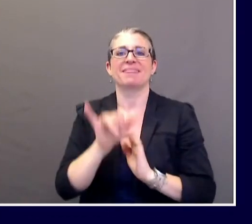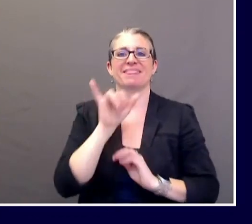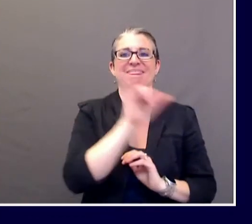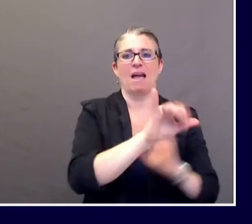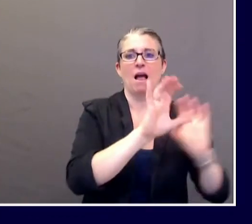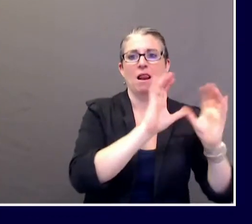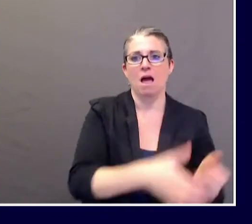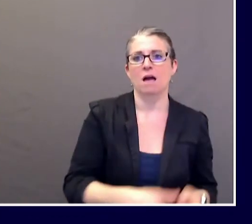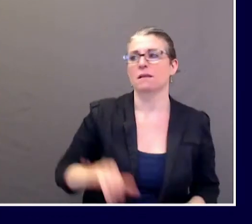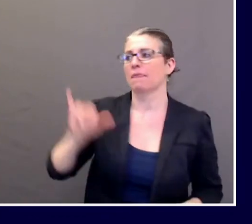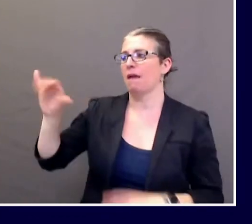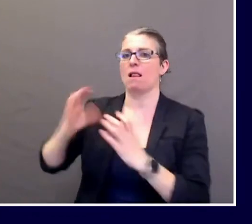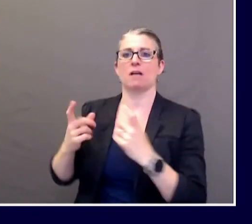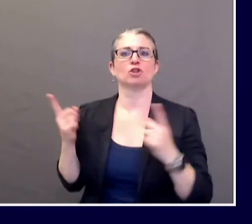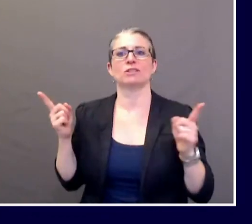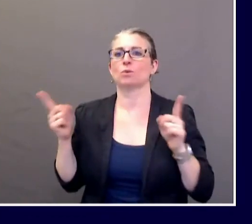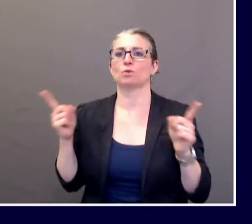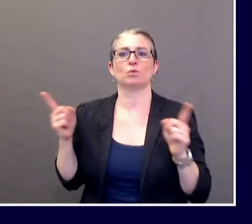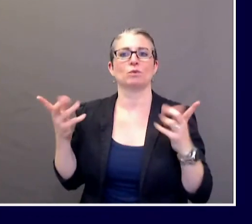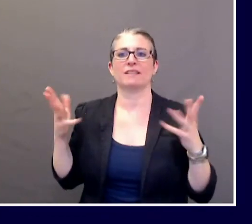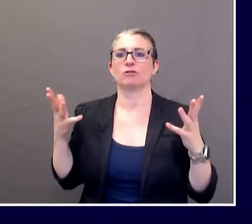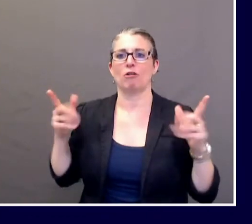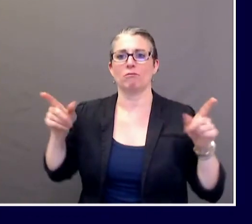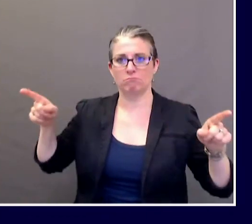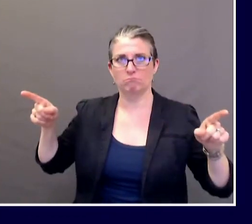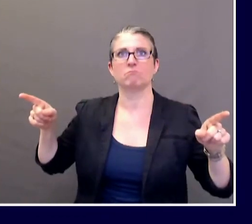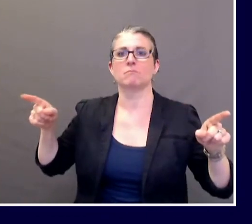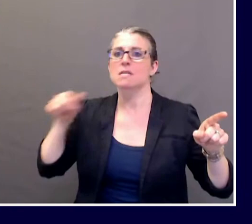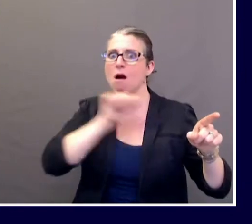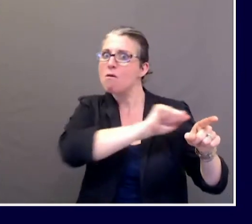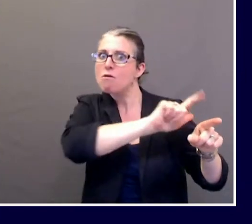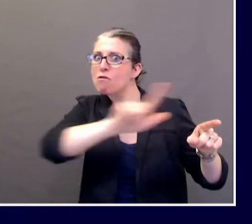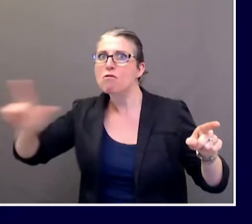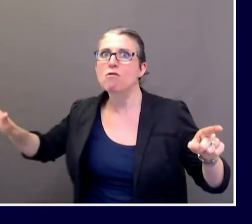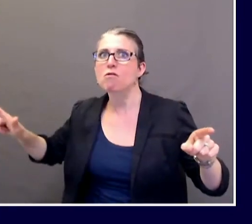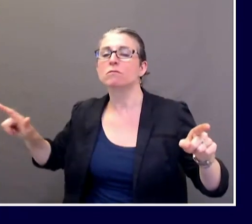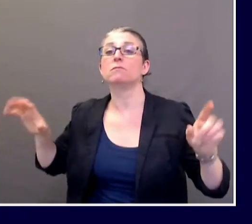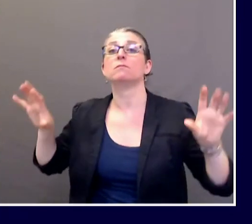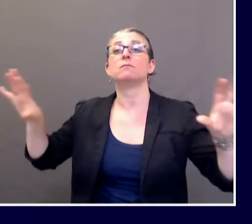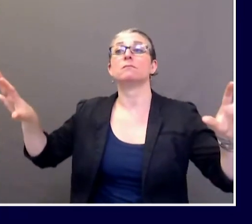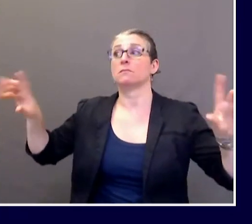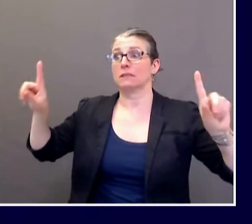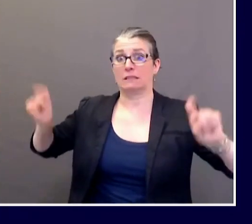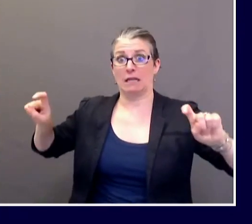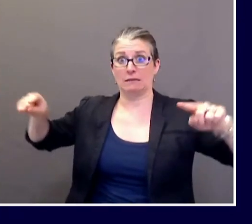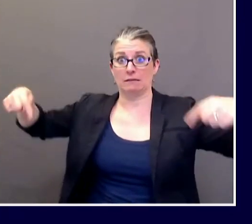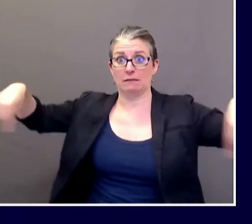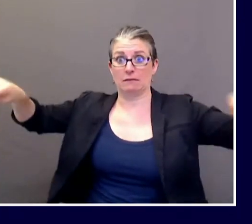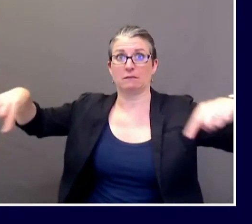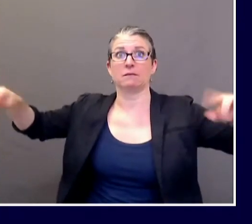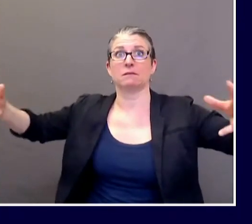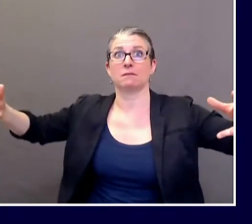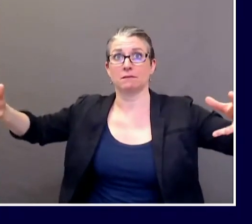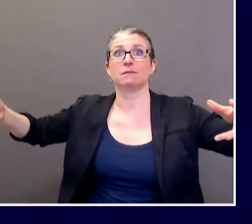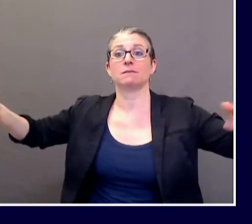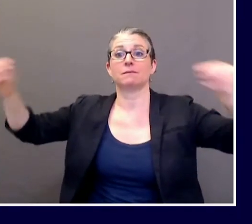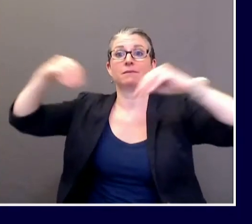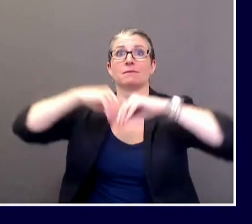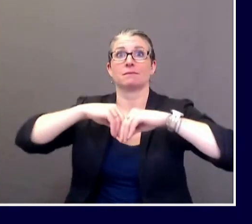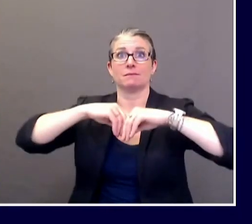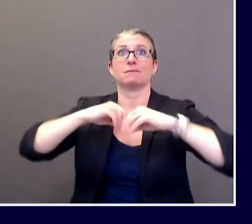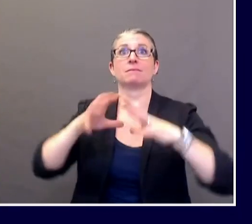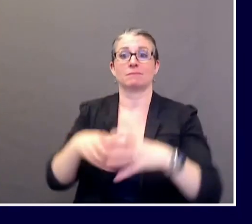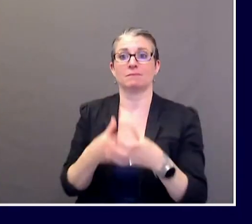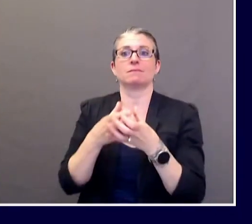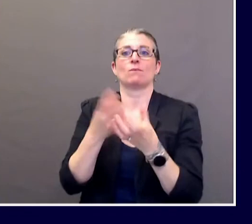in that classroom, teacher or child or staff, is positive, and if one of those people is testing positive,